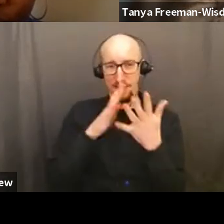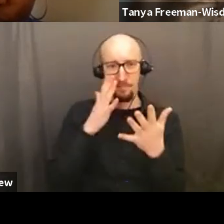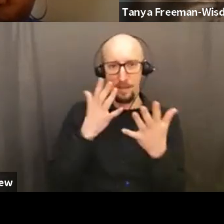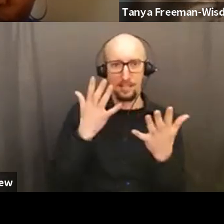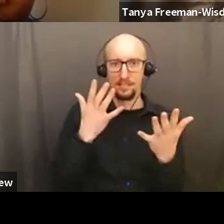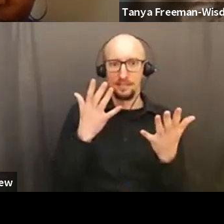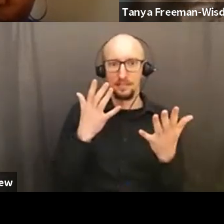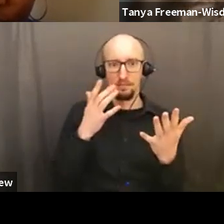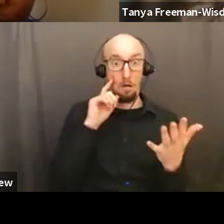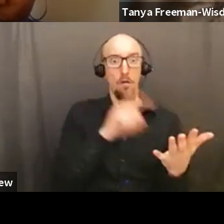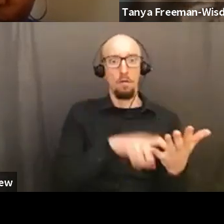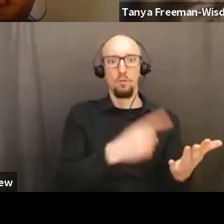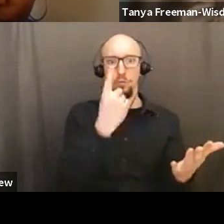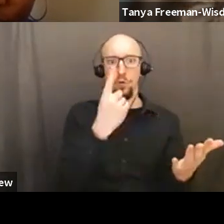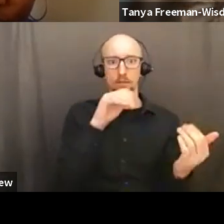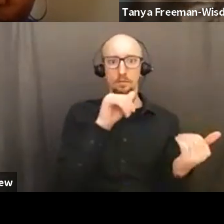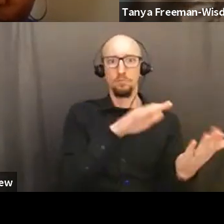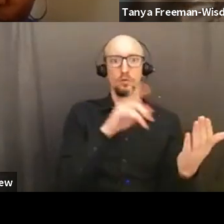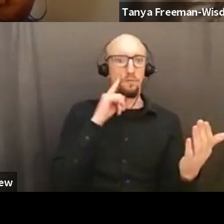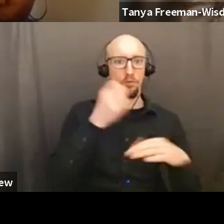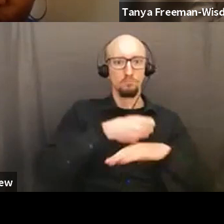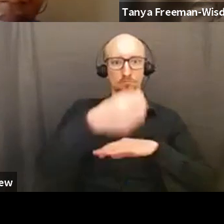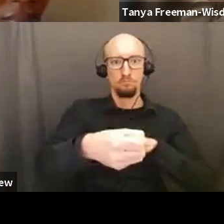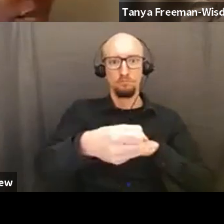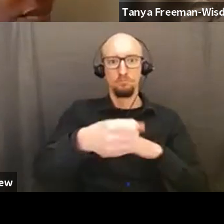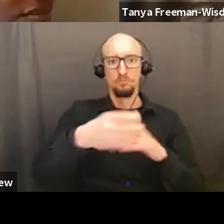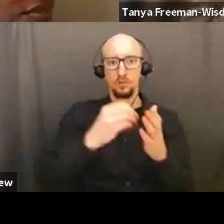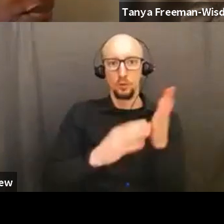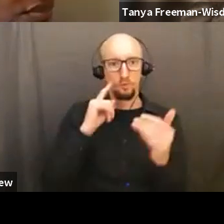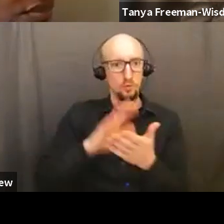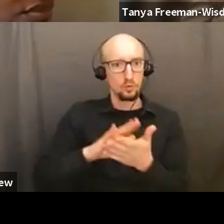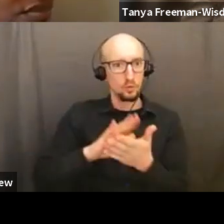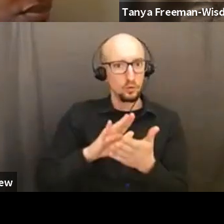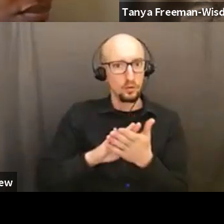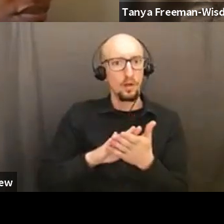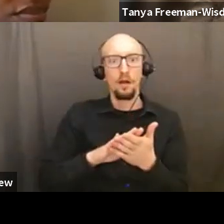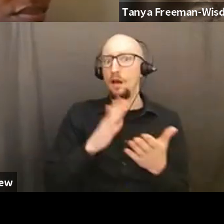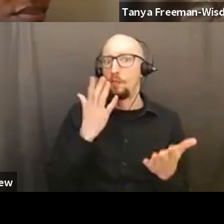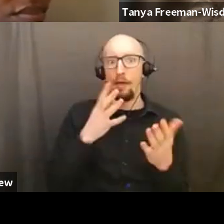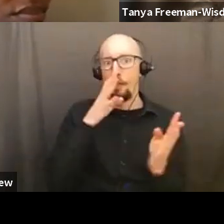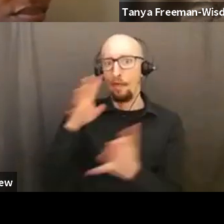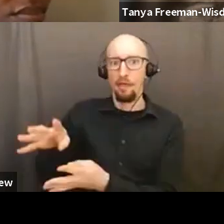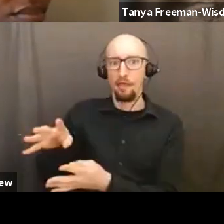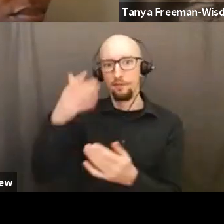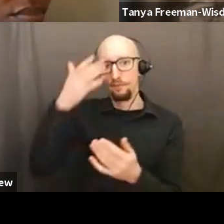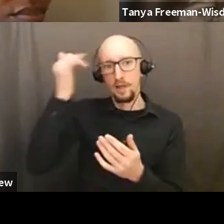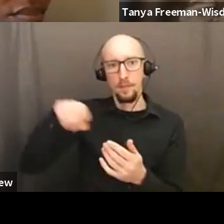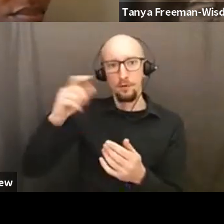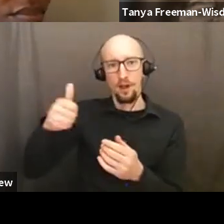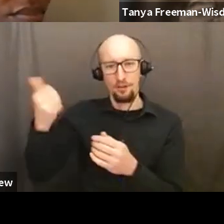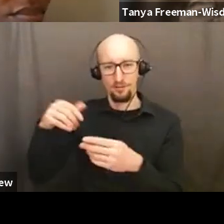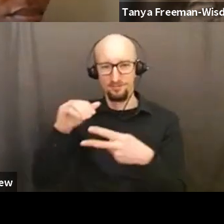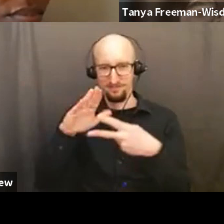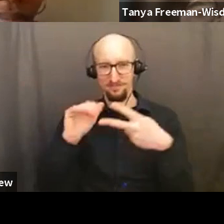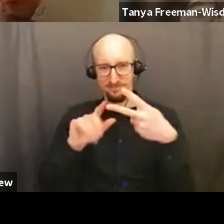one type of mechanism for seat allocation, and we forget about the other. So I just